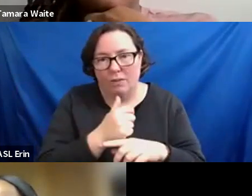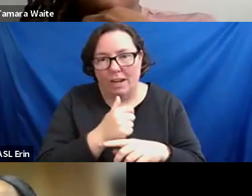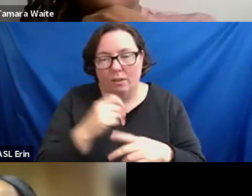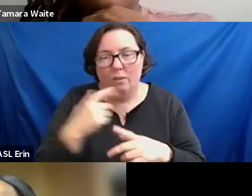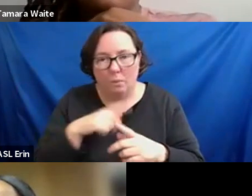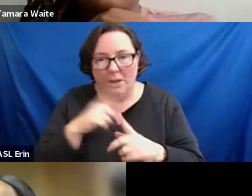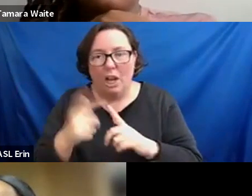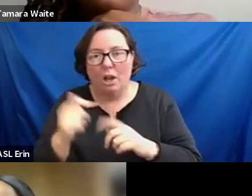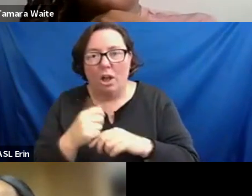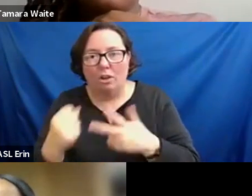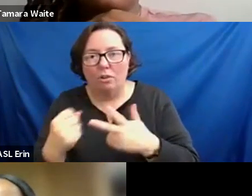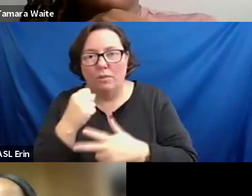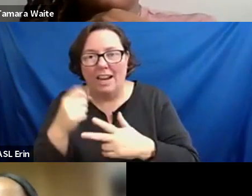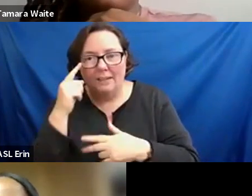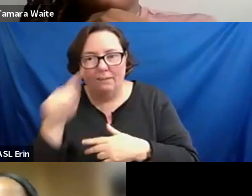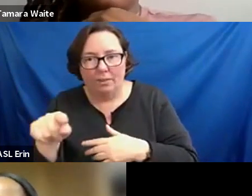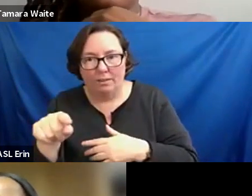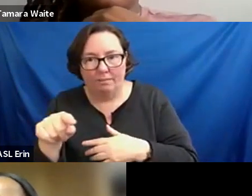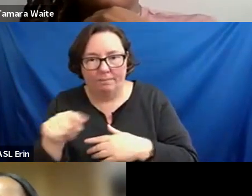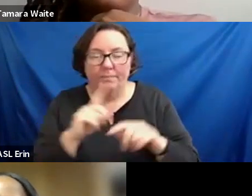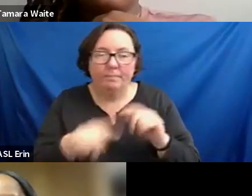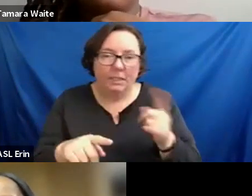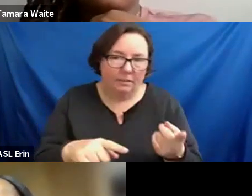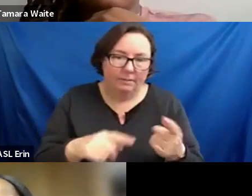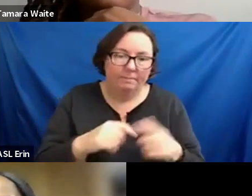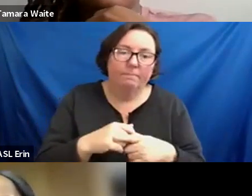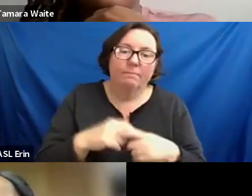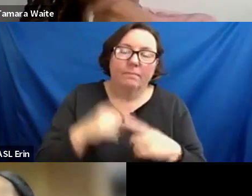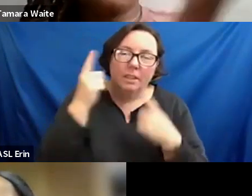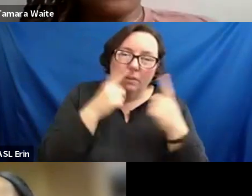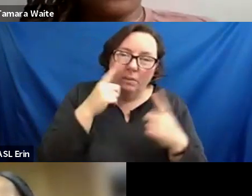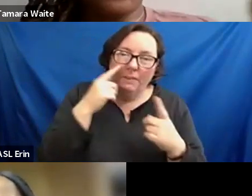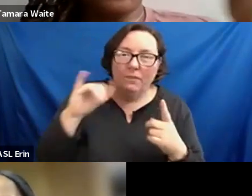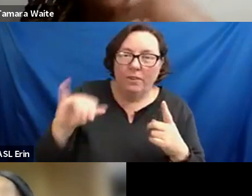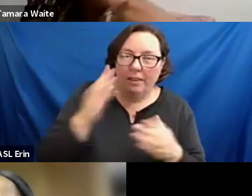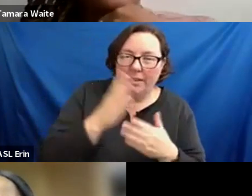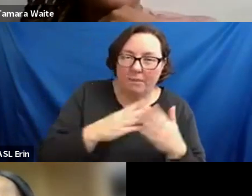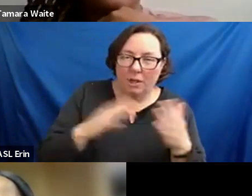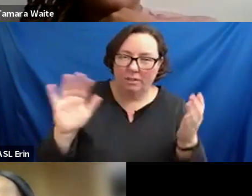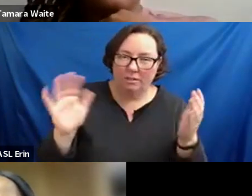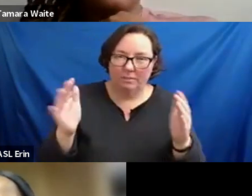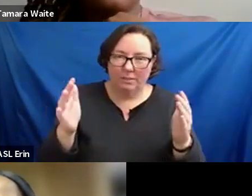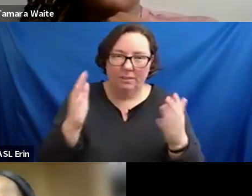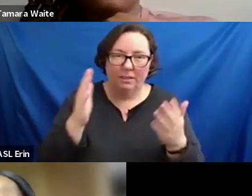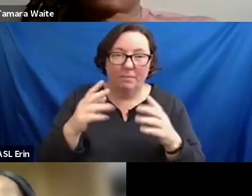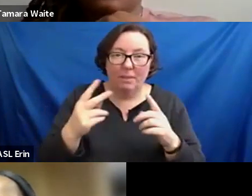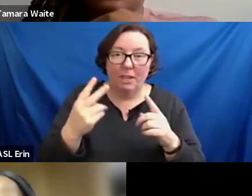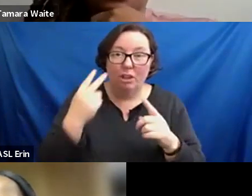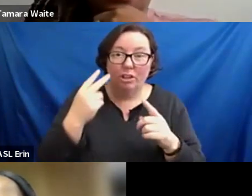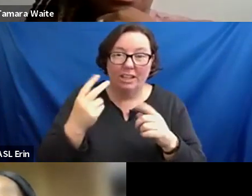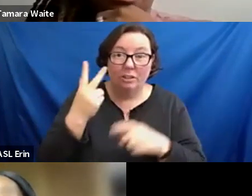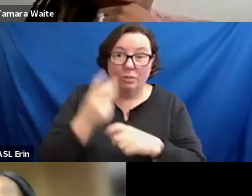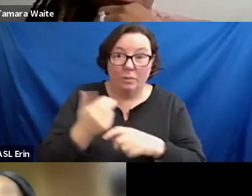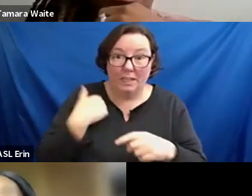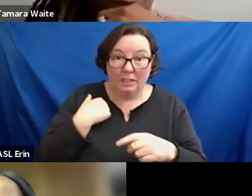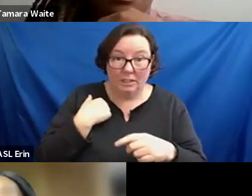rank. Okay, and so I wonder, Monica, for that part, I wonder if we look at 2 years ago data, how many